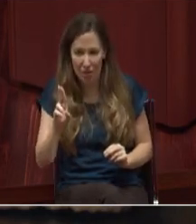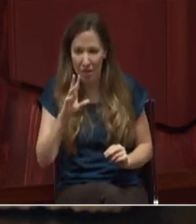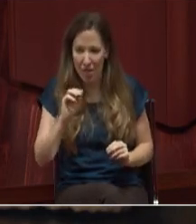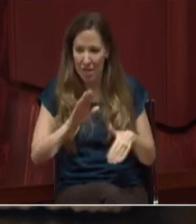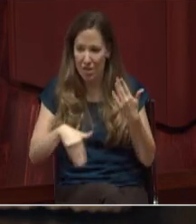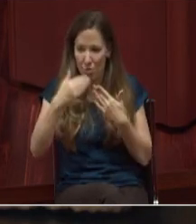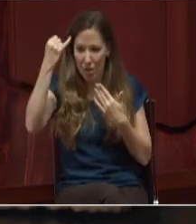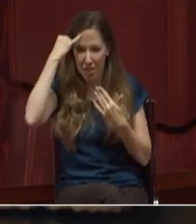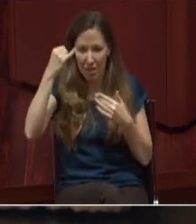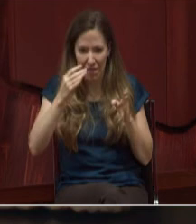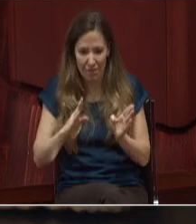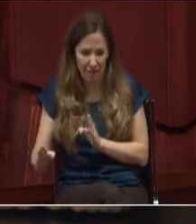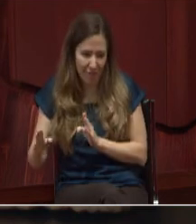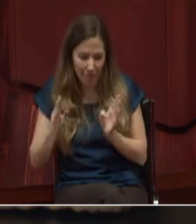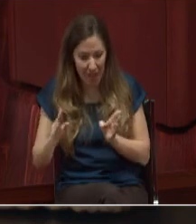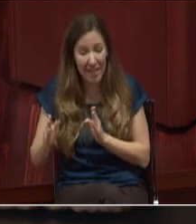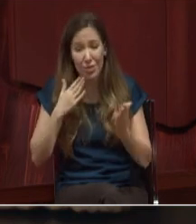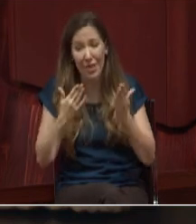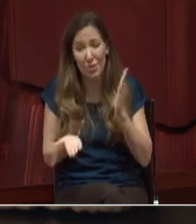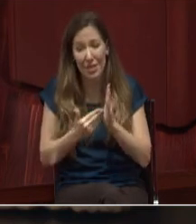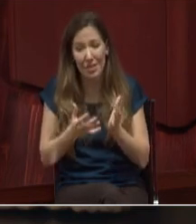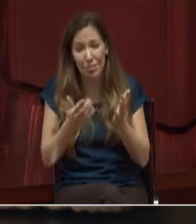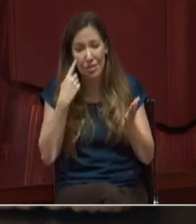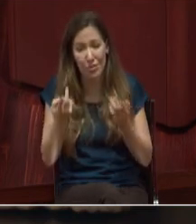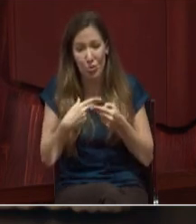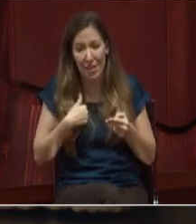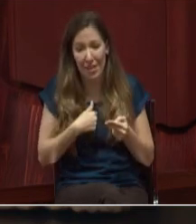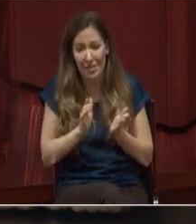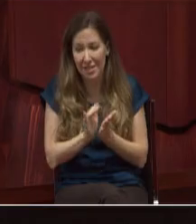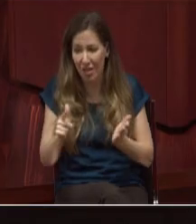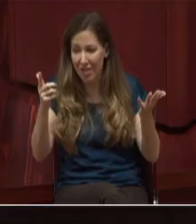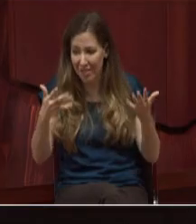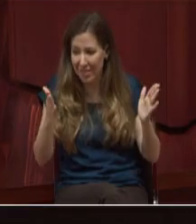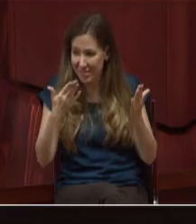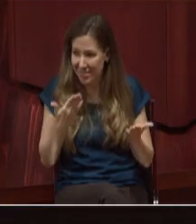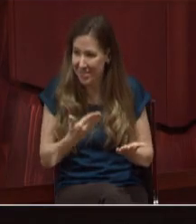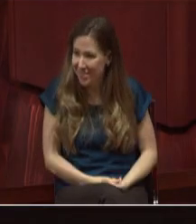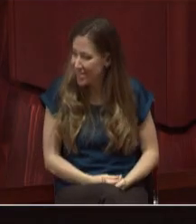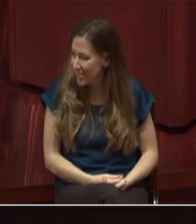whole notion of strategic planning. So thanks so much for joining us. That's it. Thank you.